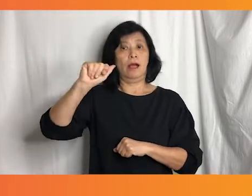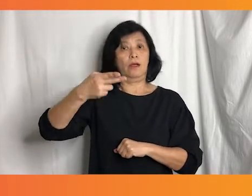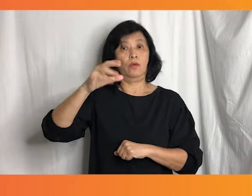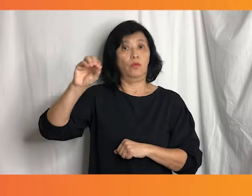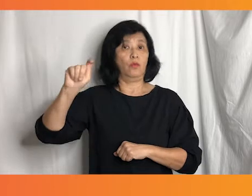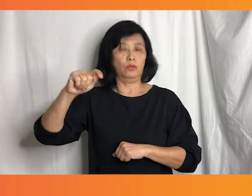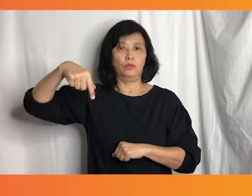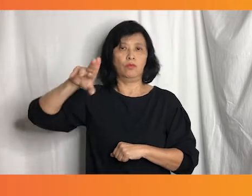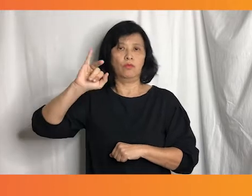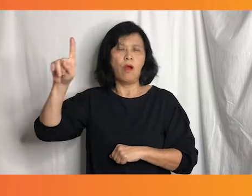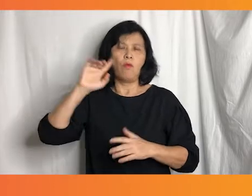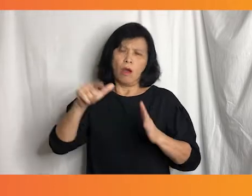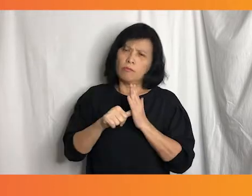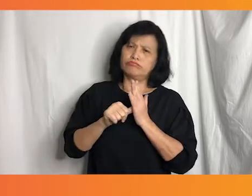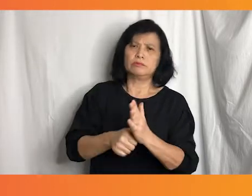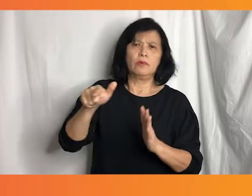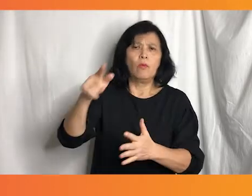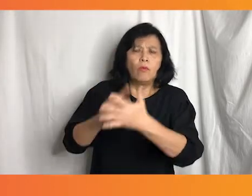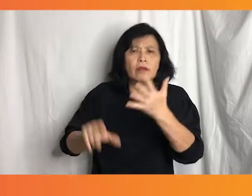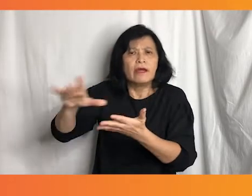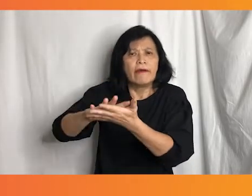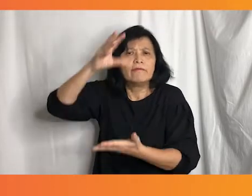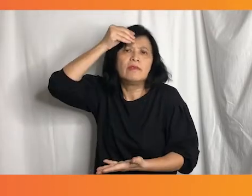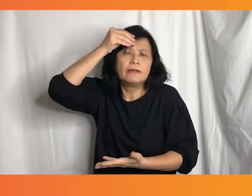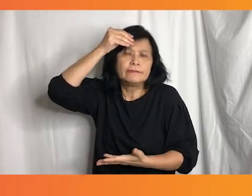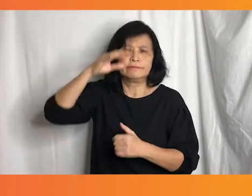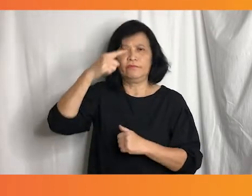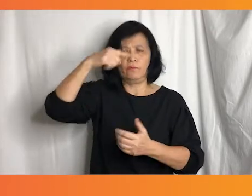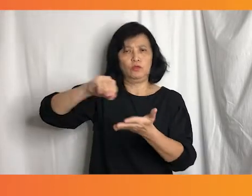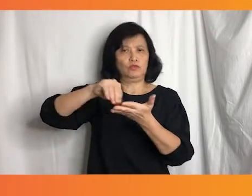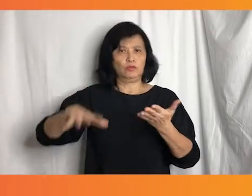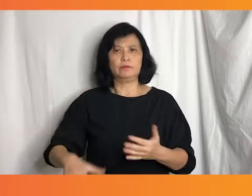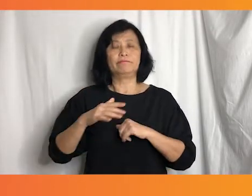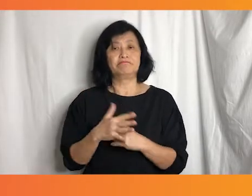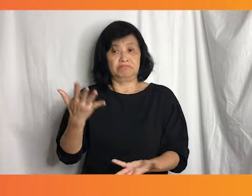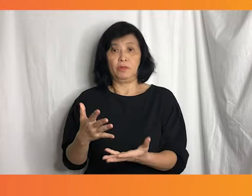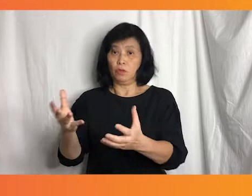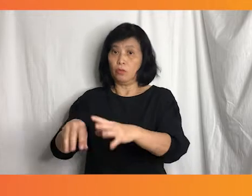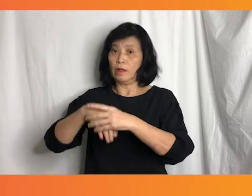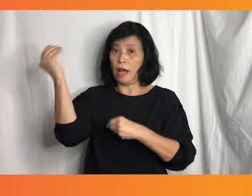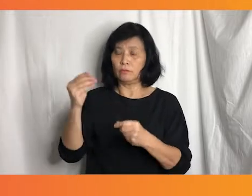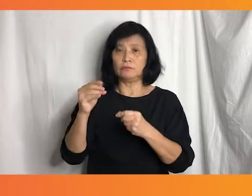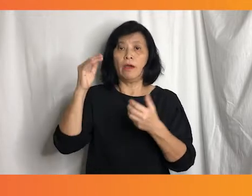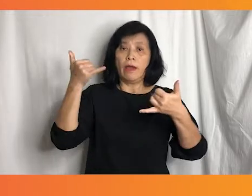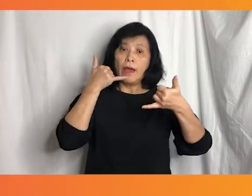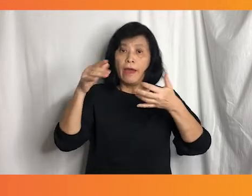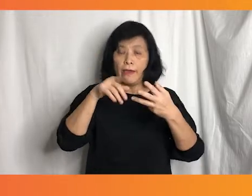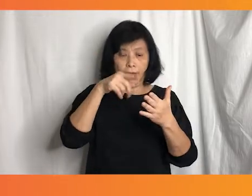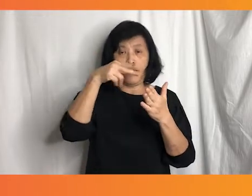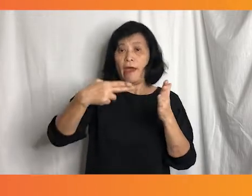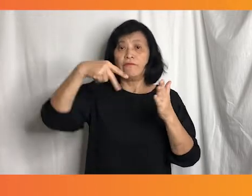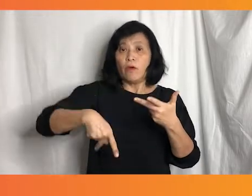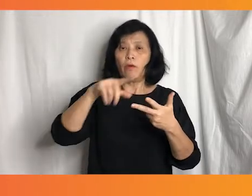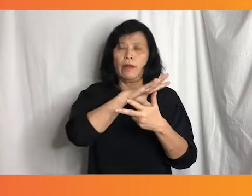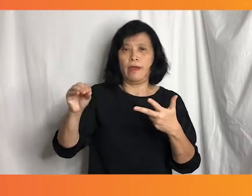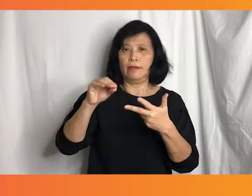reinforced students' understanding on what they have learned. Now, you may want to take out your handphones or iPads to see the lesson package I